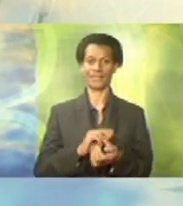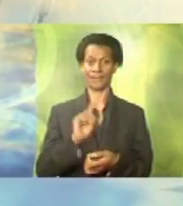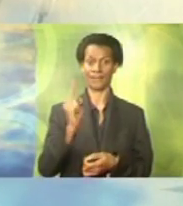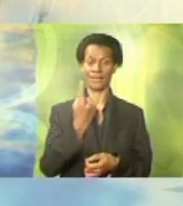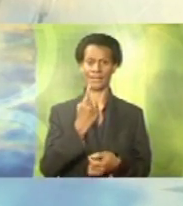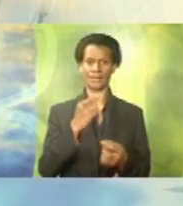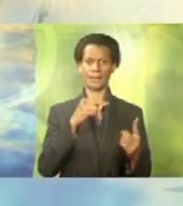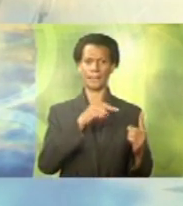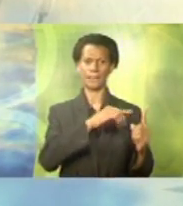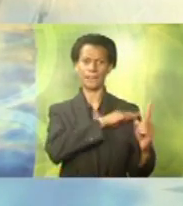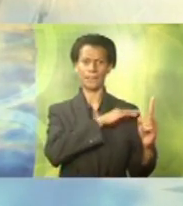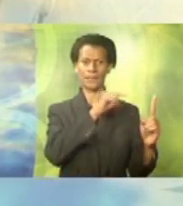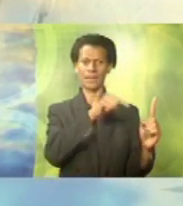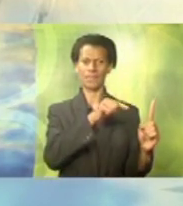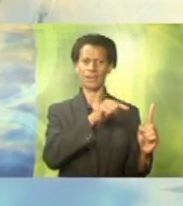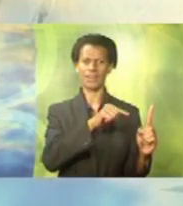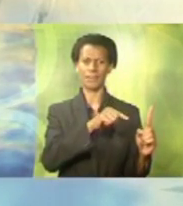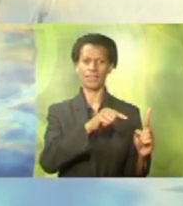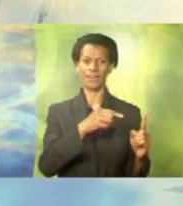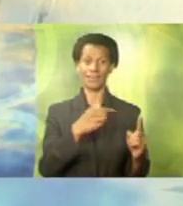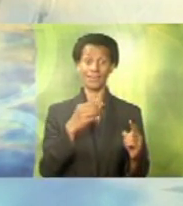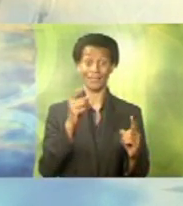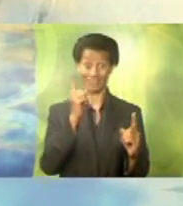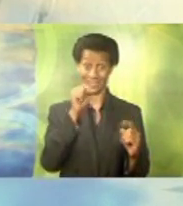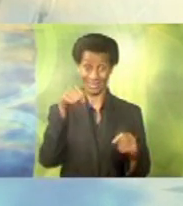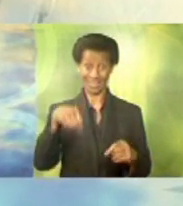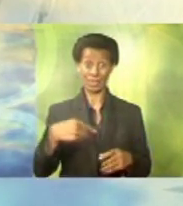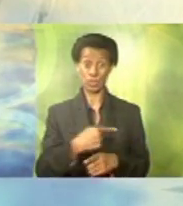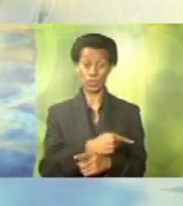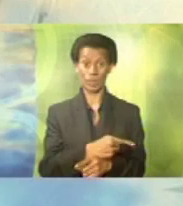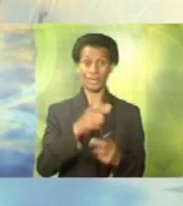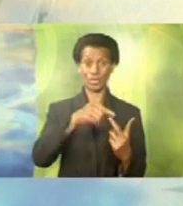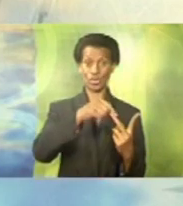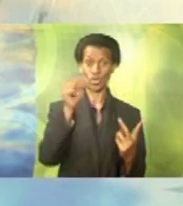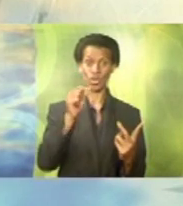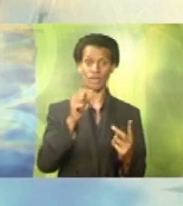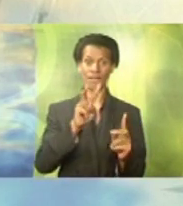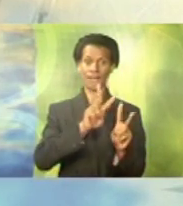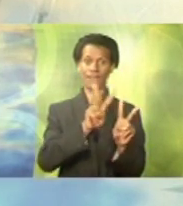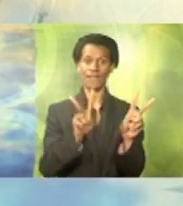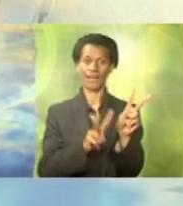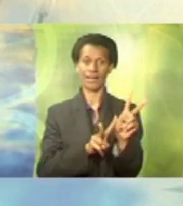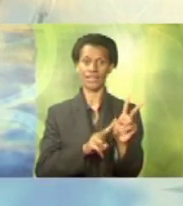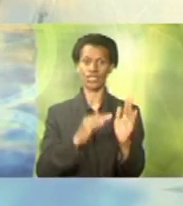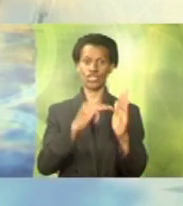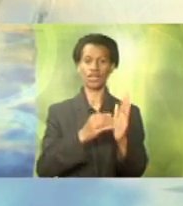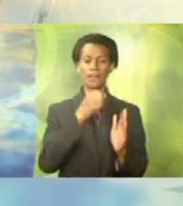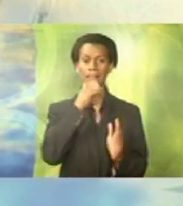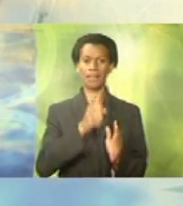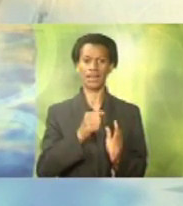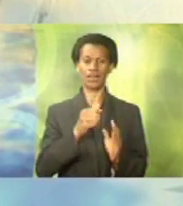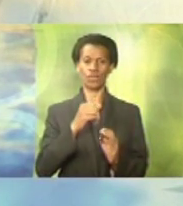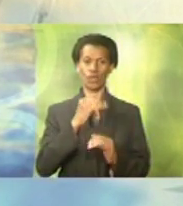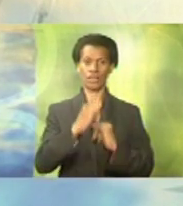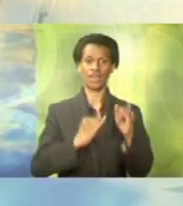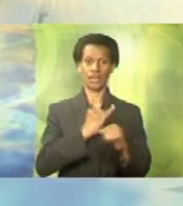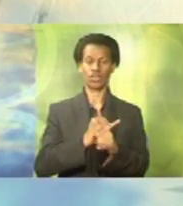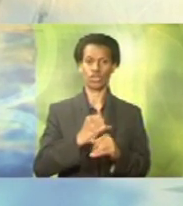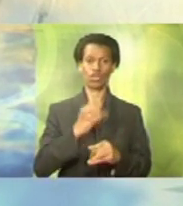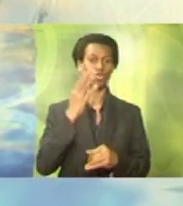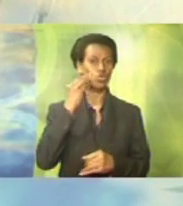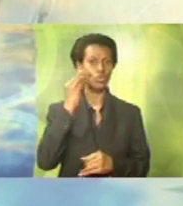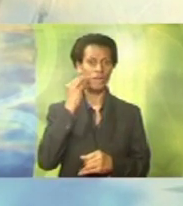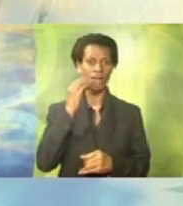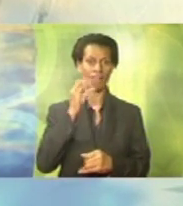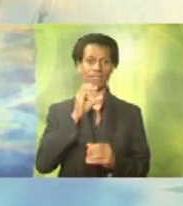First up, the Prime Minister, Commodore Ben Rama, was this week elected as the Vice Chairman of the International Sugar Council. Commodore